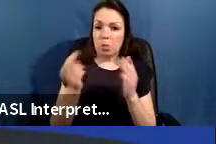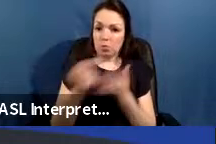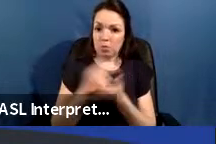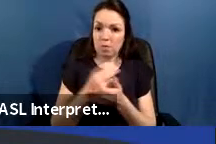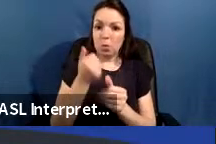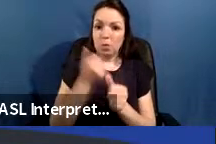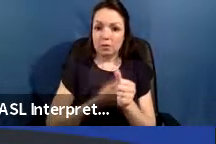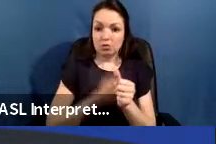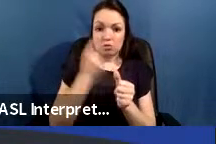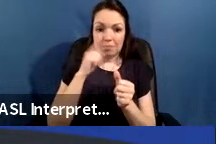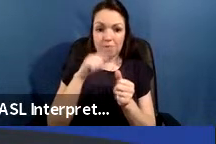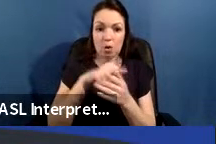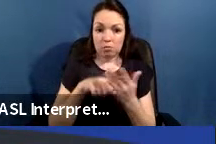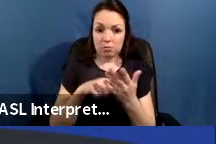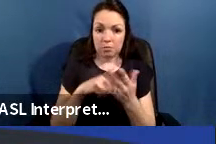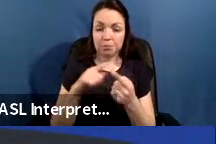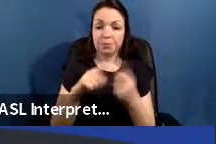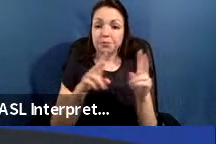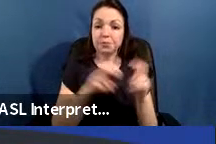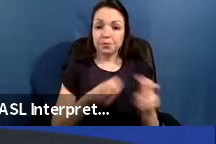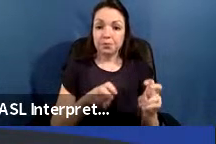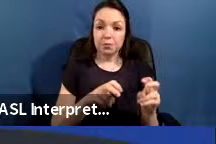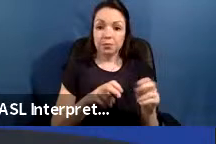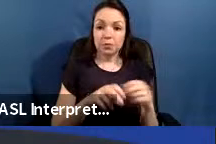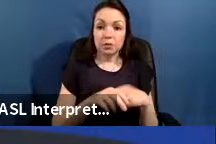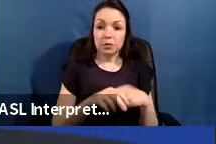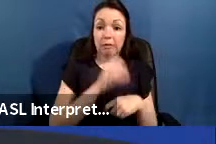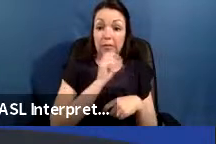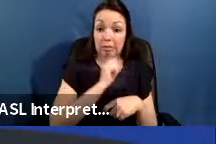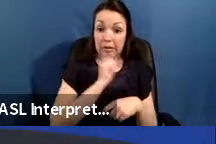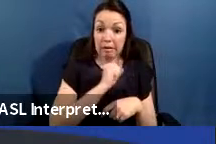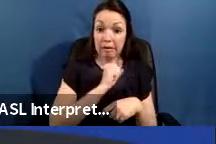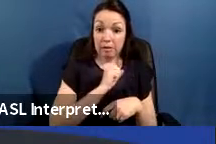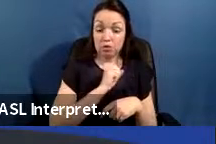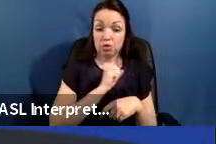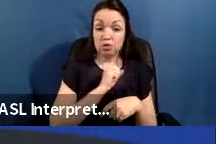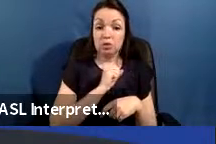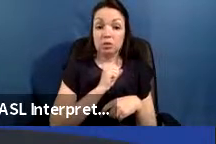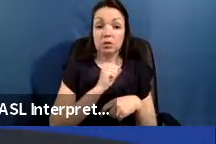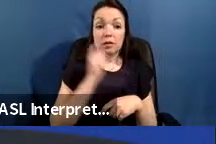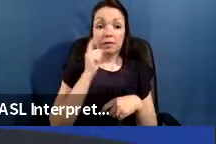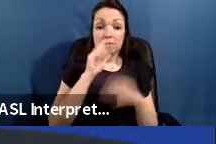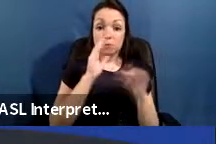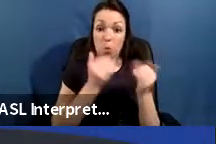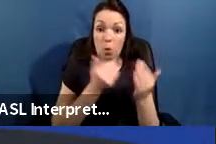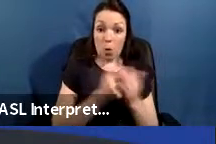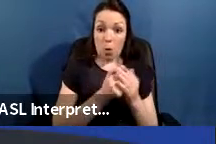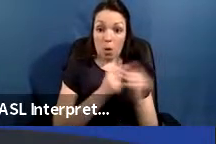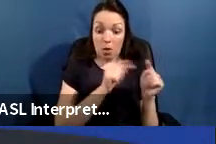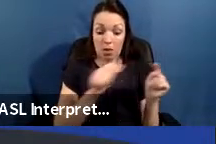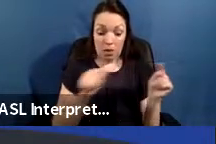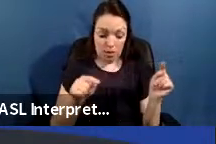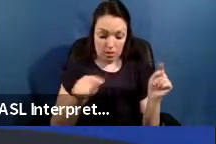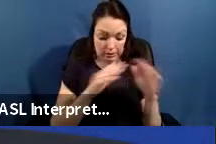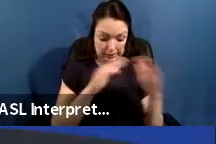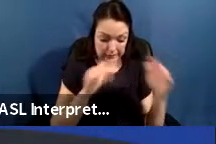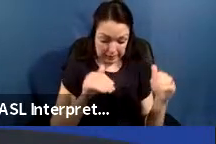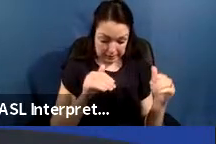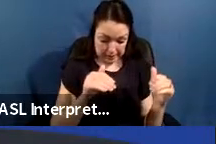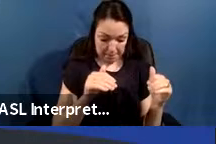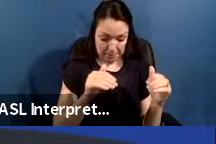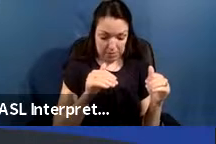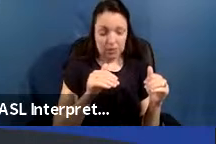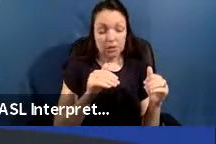potential actions. Assessing the age and condition of all the existing systems in those